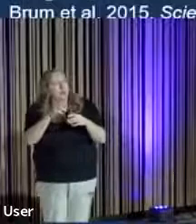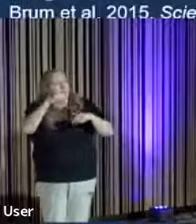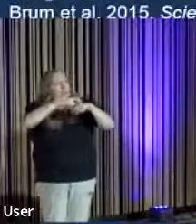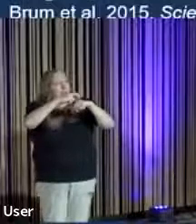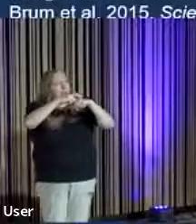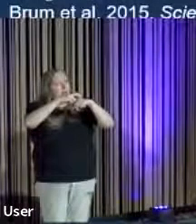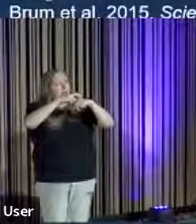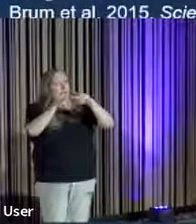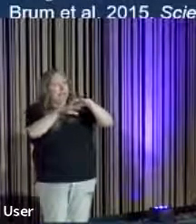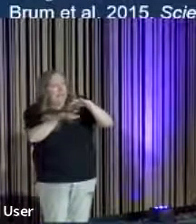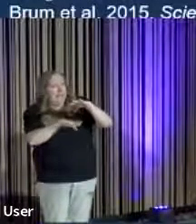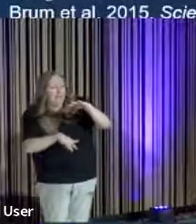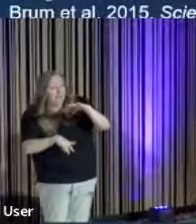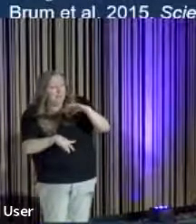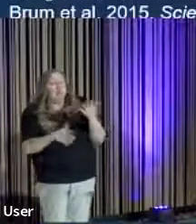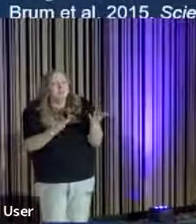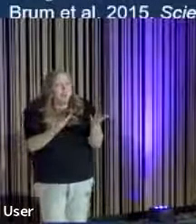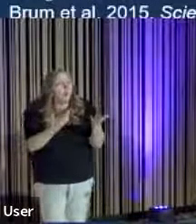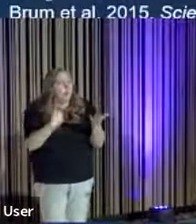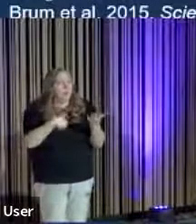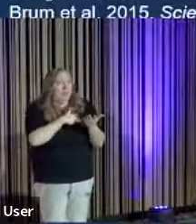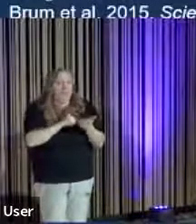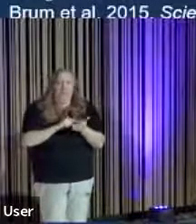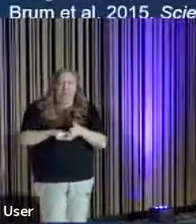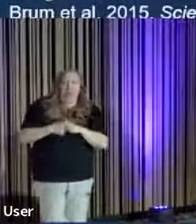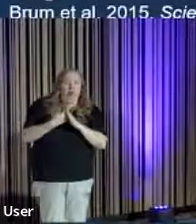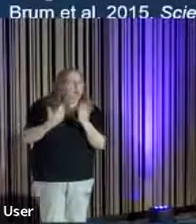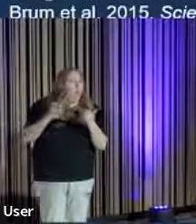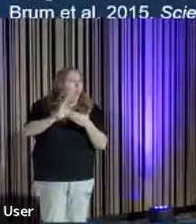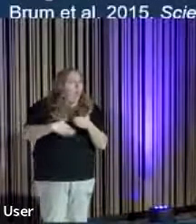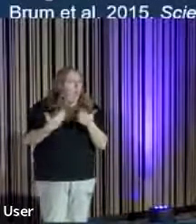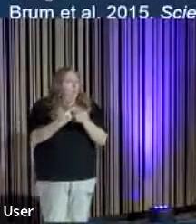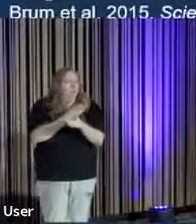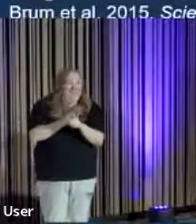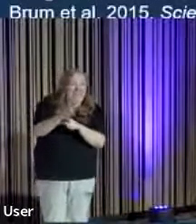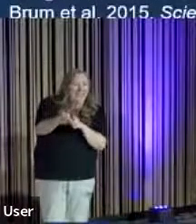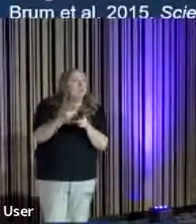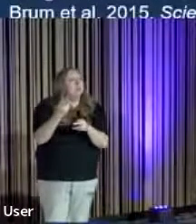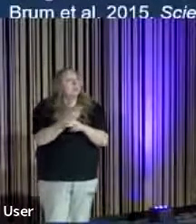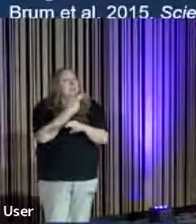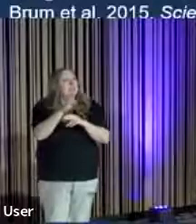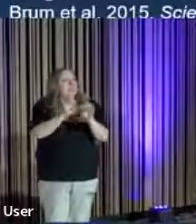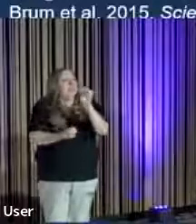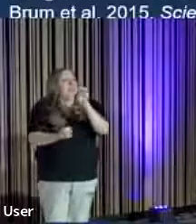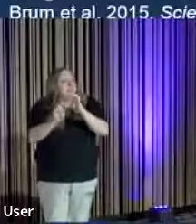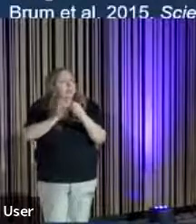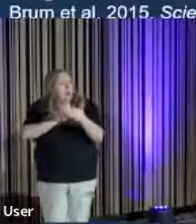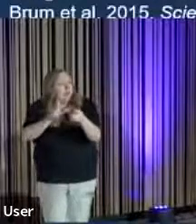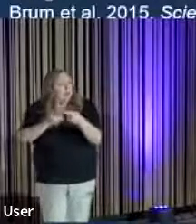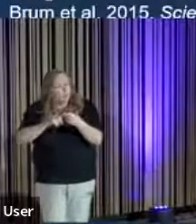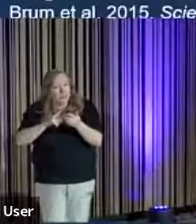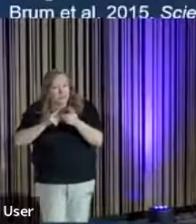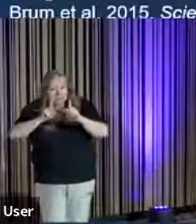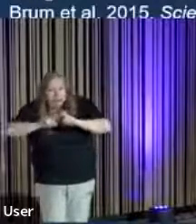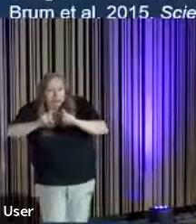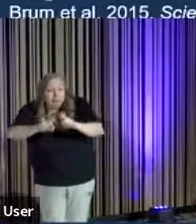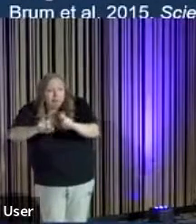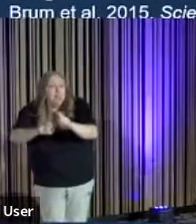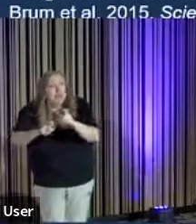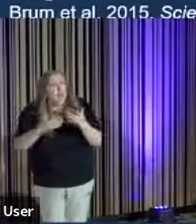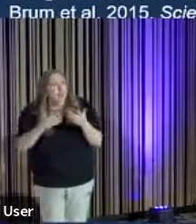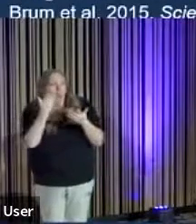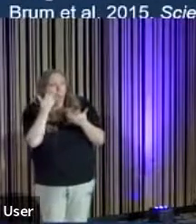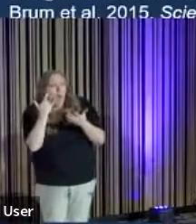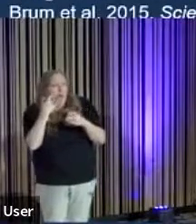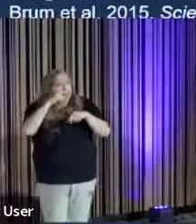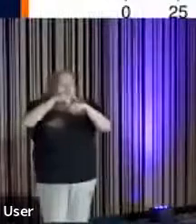actually, a whole new field has started just looking at using experimental approaches now to test these kinds of virus-mediated exports out of